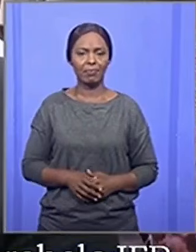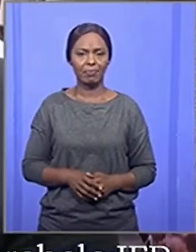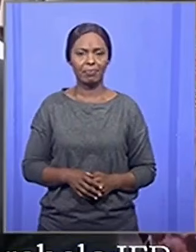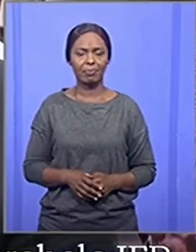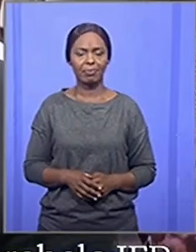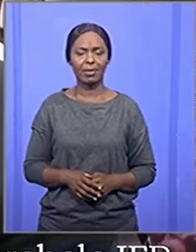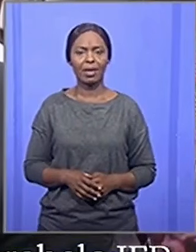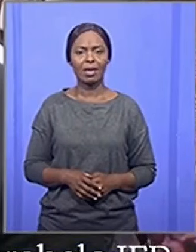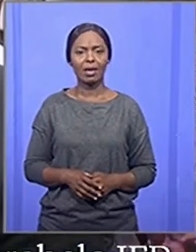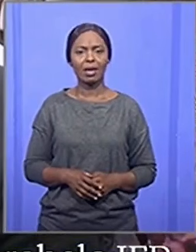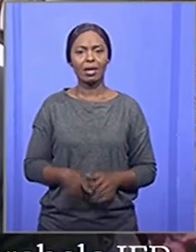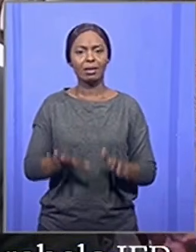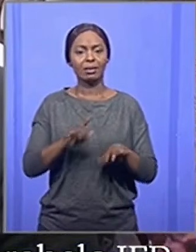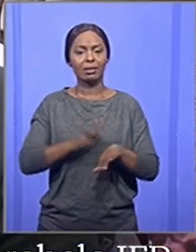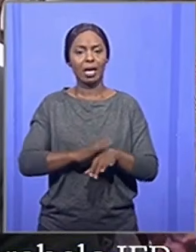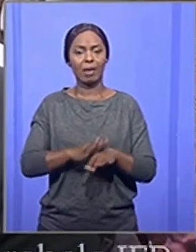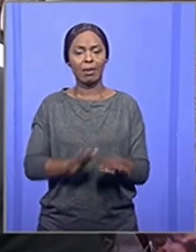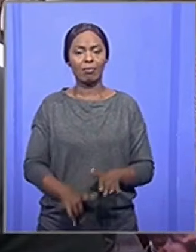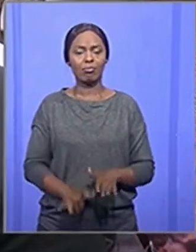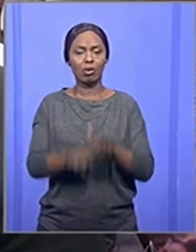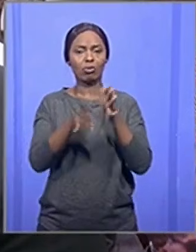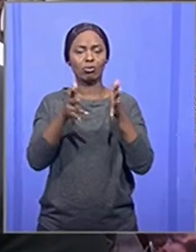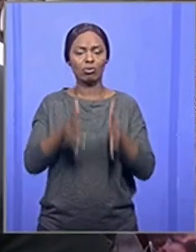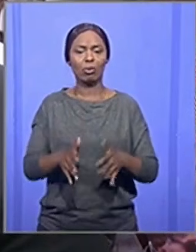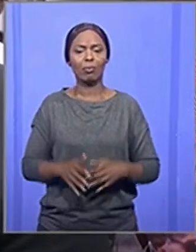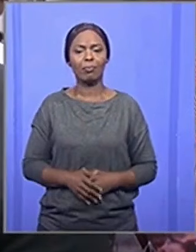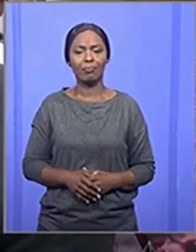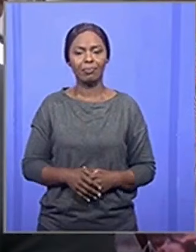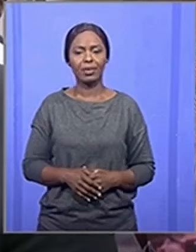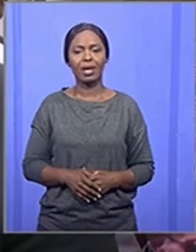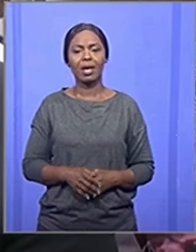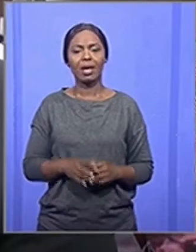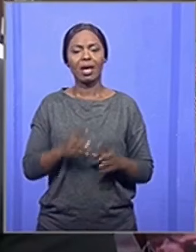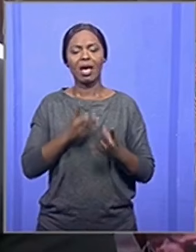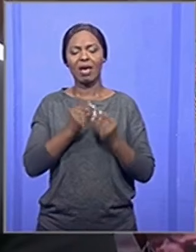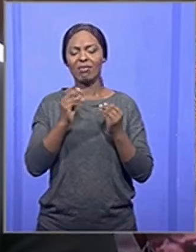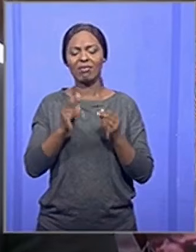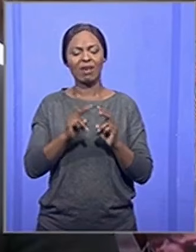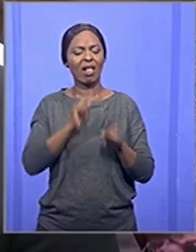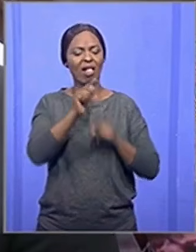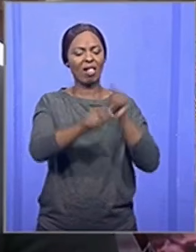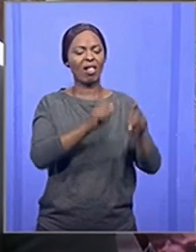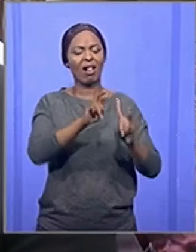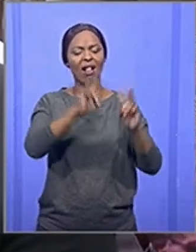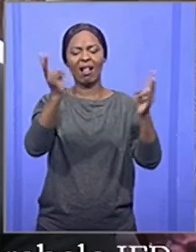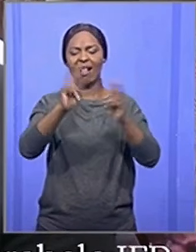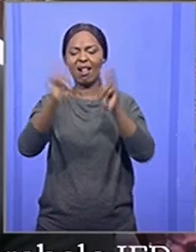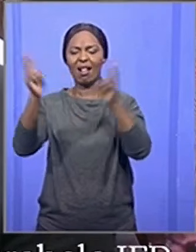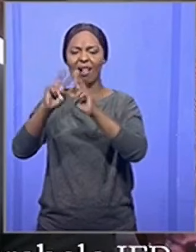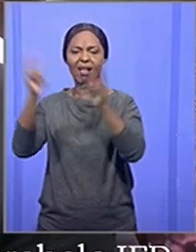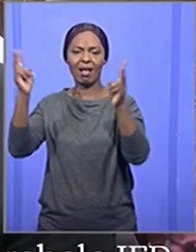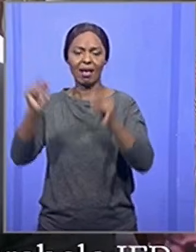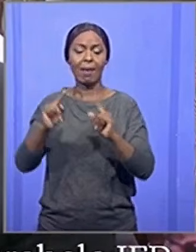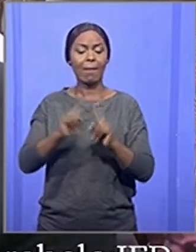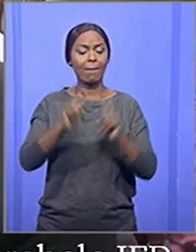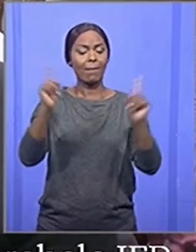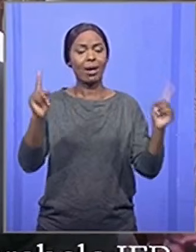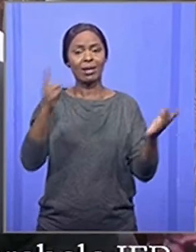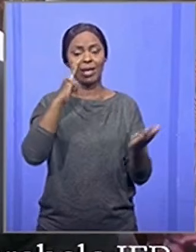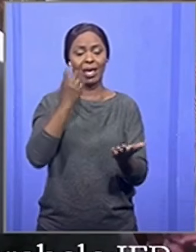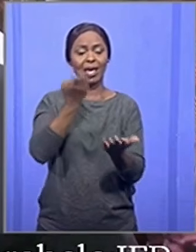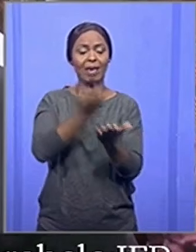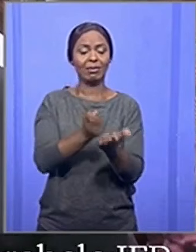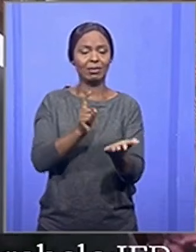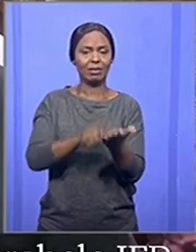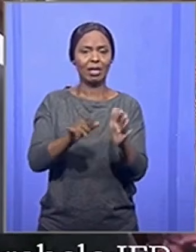During this crucial time, there will be different allegations, there will be different issues raised, but evidence